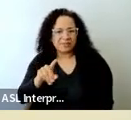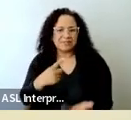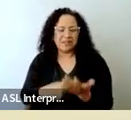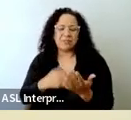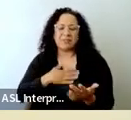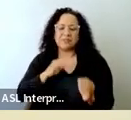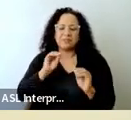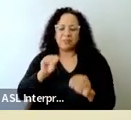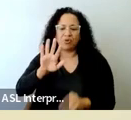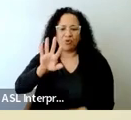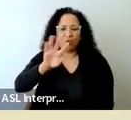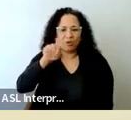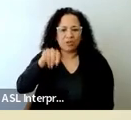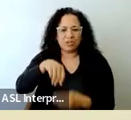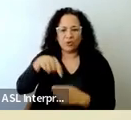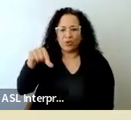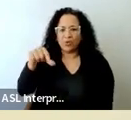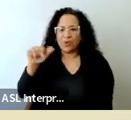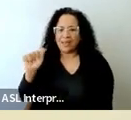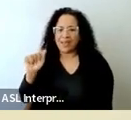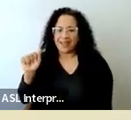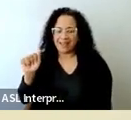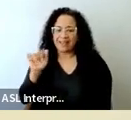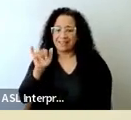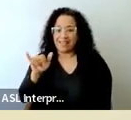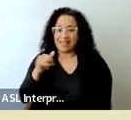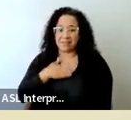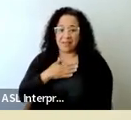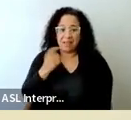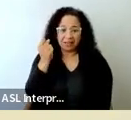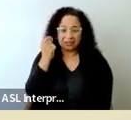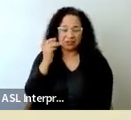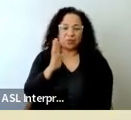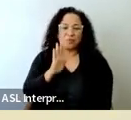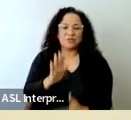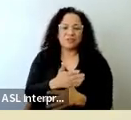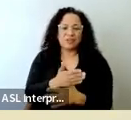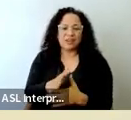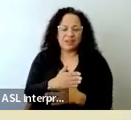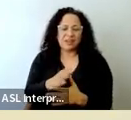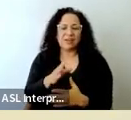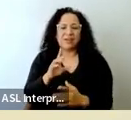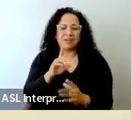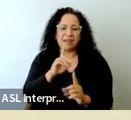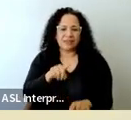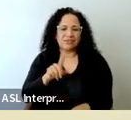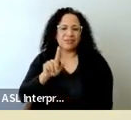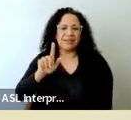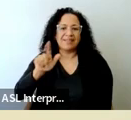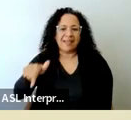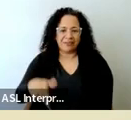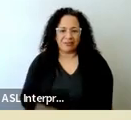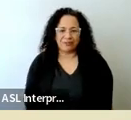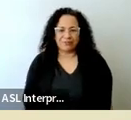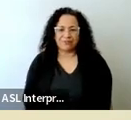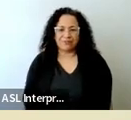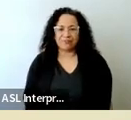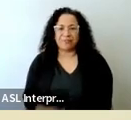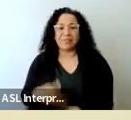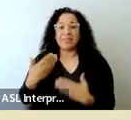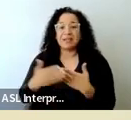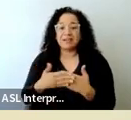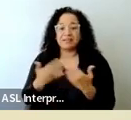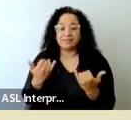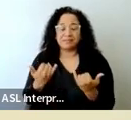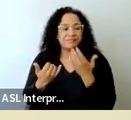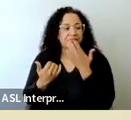in the Q&A, because my understanding those will be answered and shared later. So we can go to the next slide. So